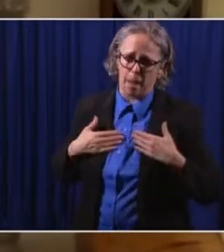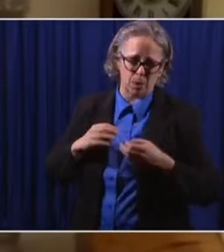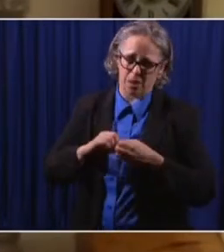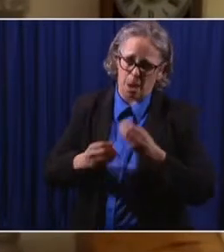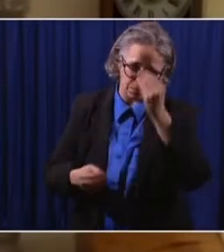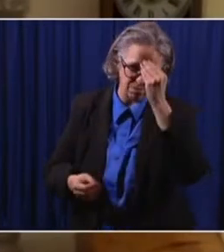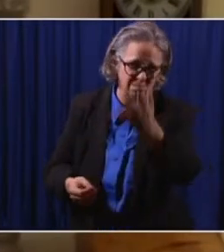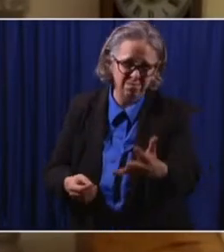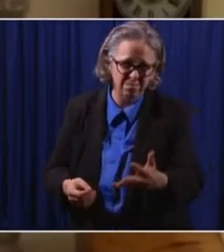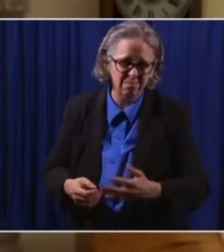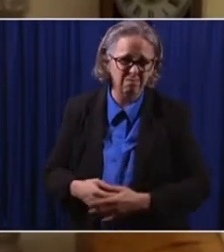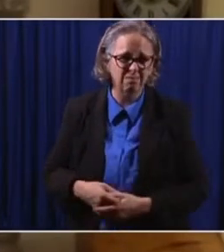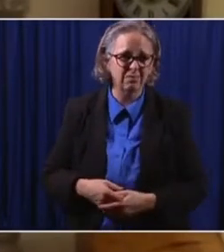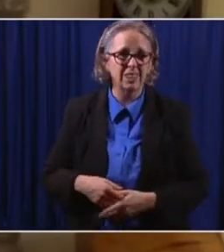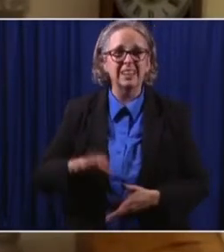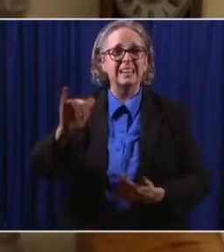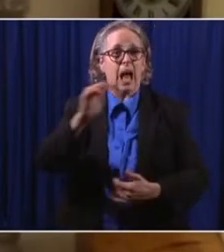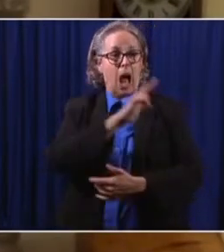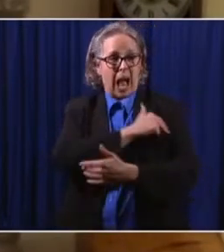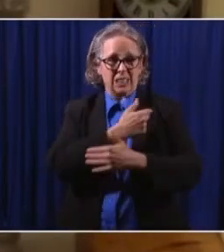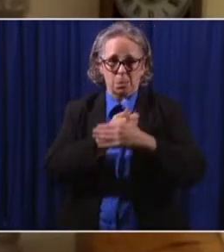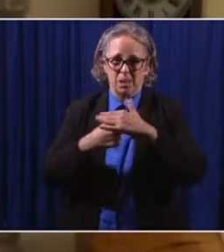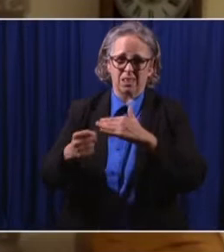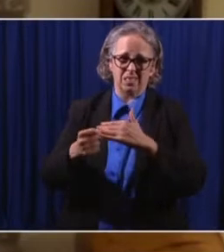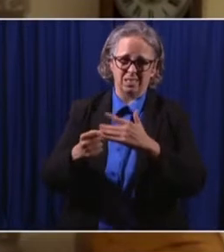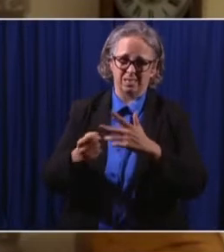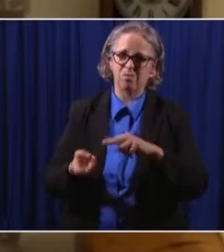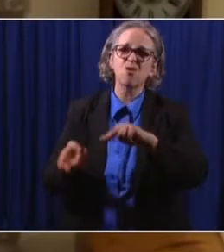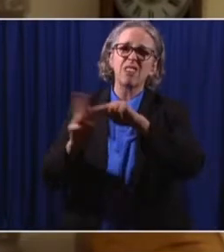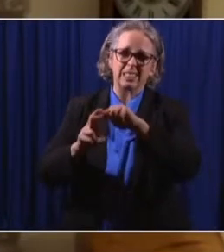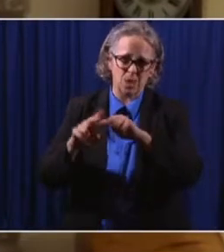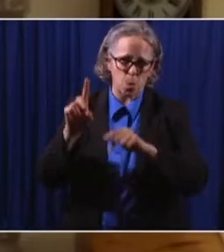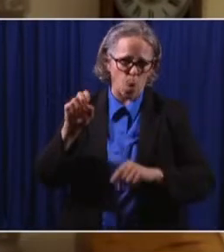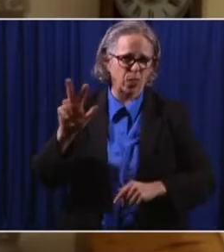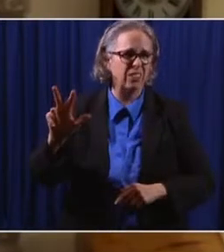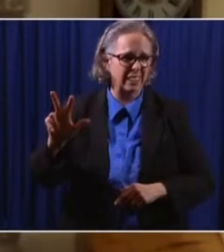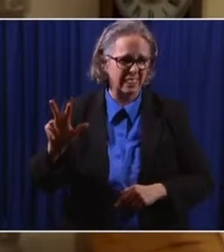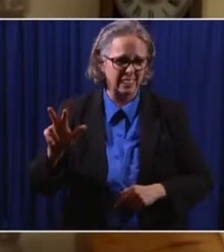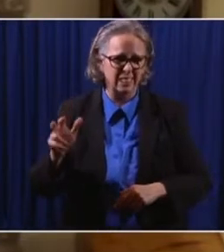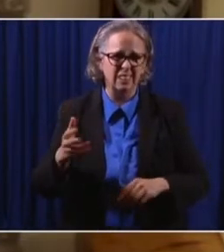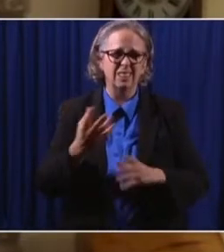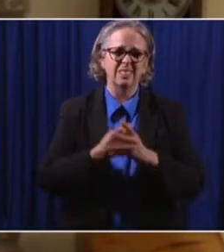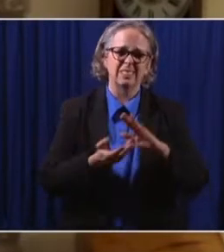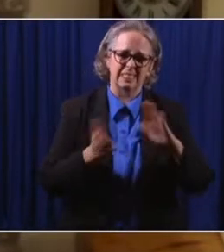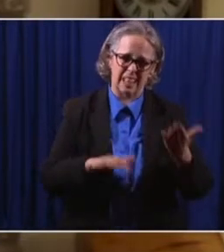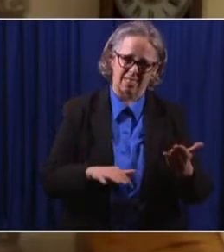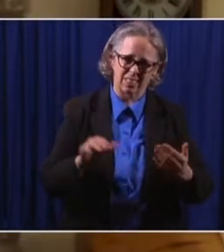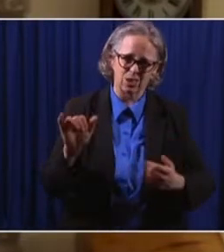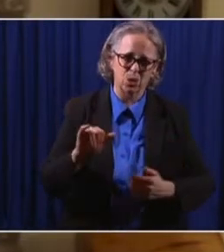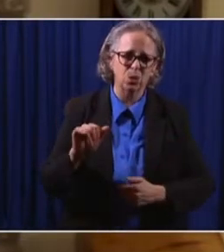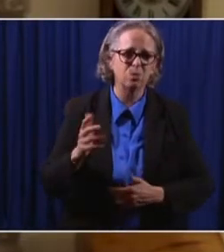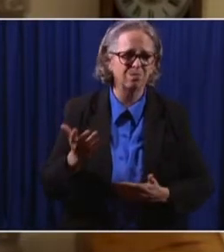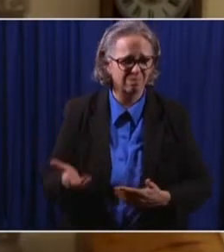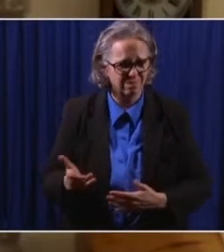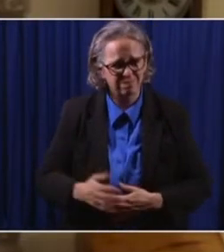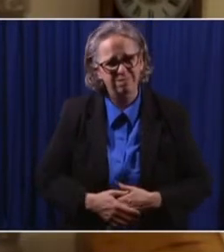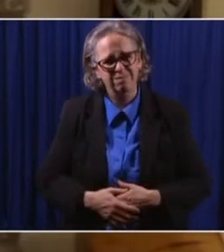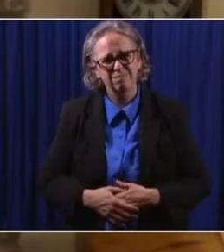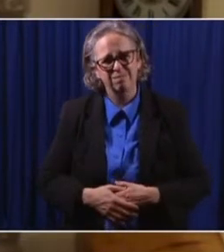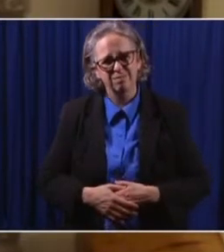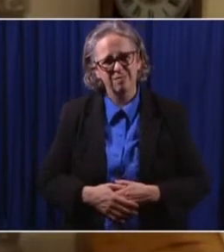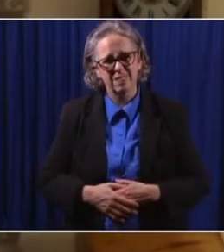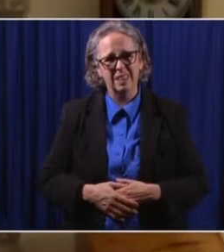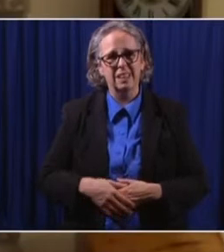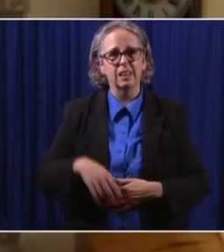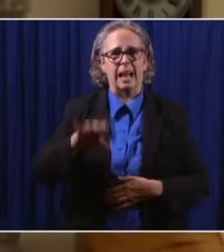slightly higher than what they have been in recent weeks. Eric, let's go to our top 88 counties. Put